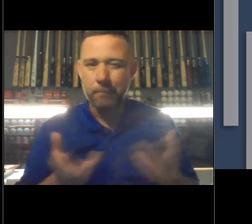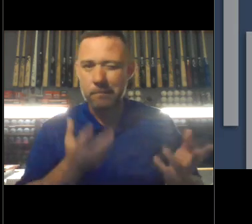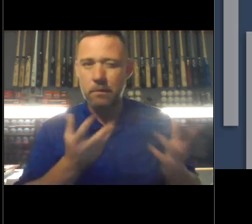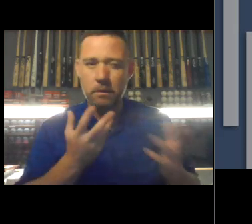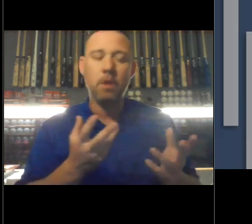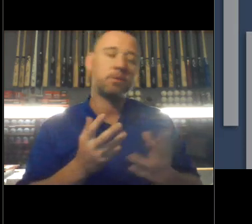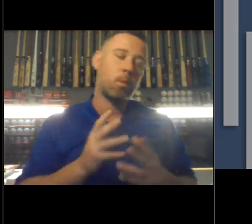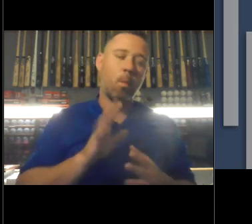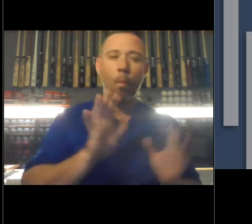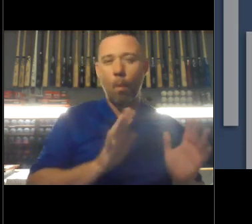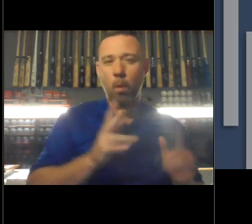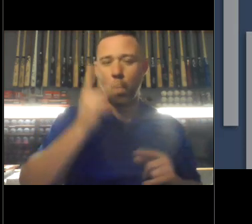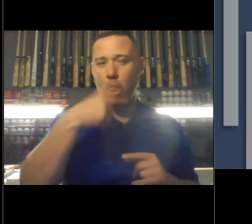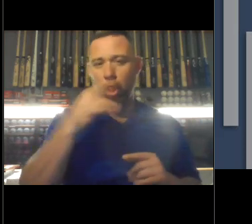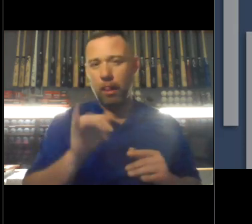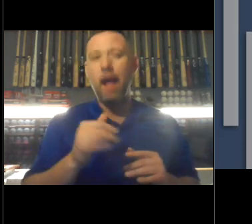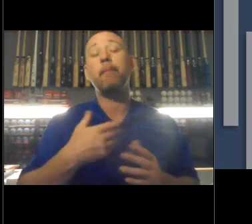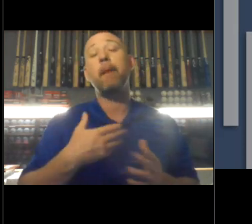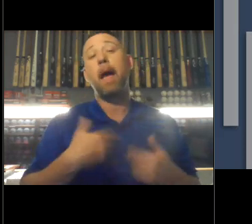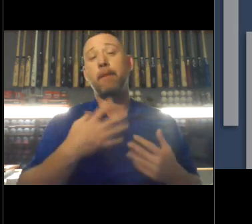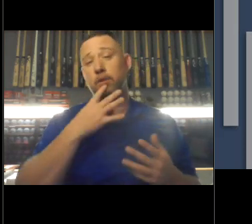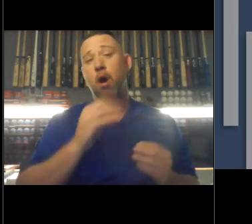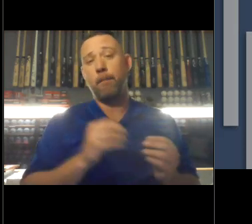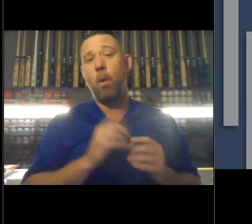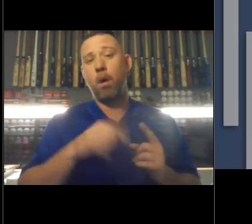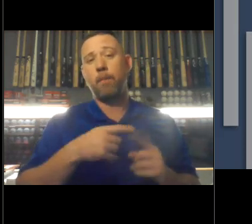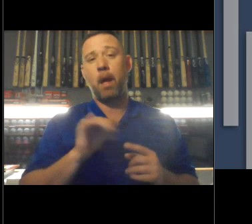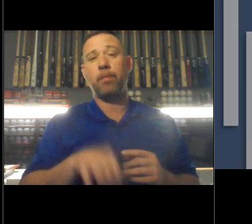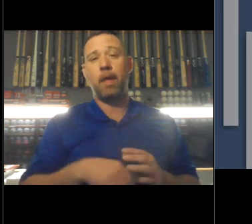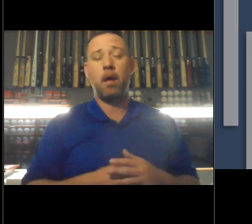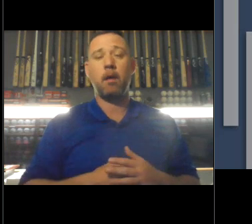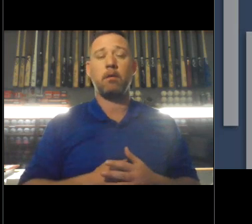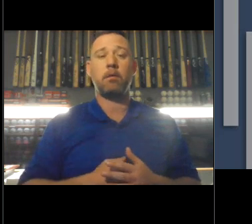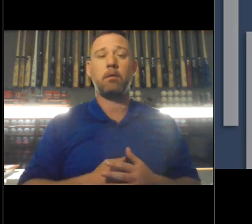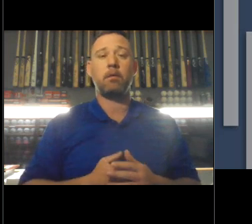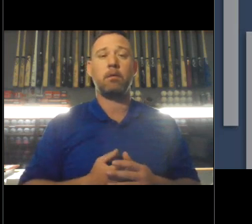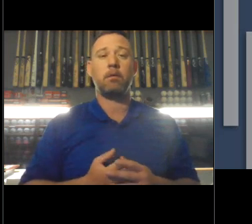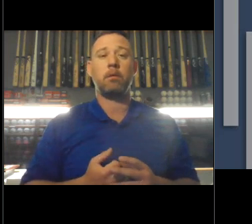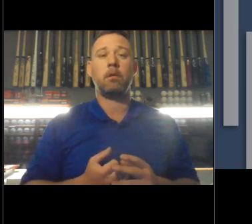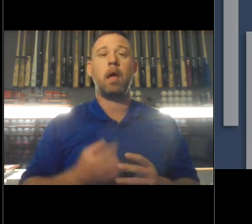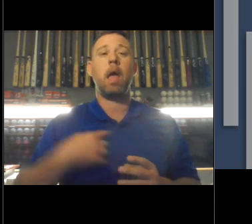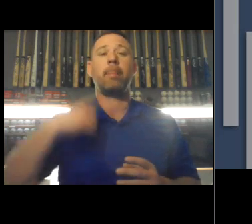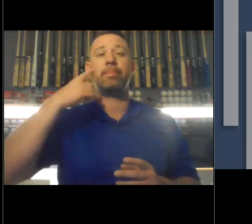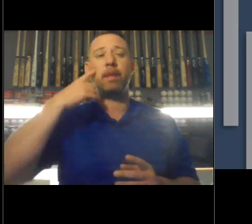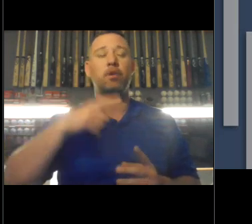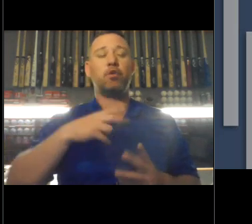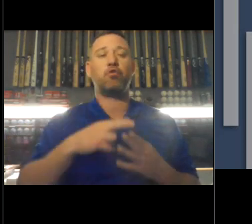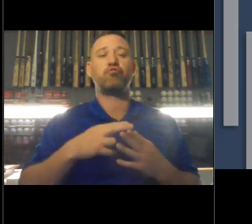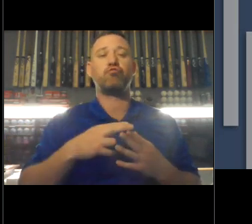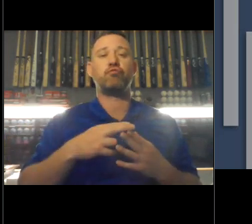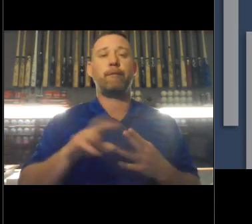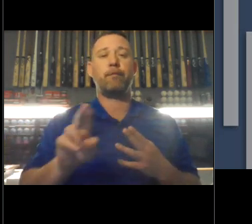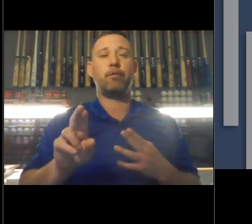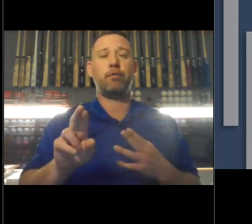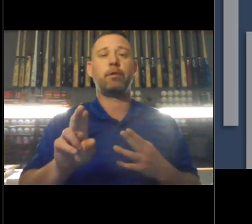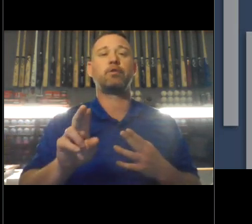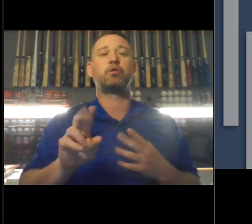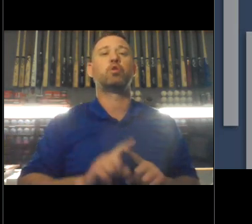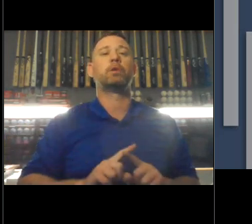So, happy to talk a little bit more about that. But I think you're referencing